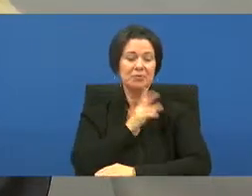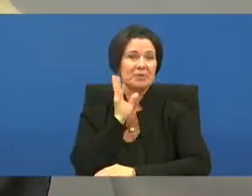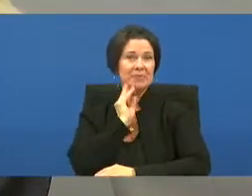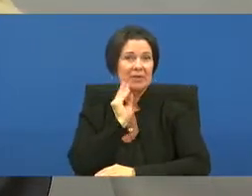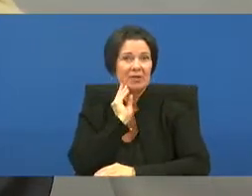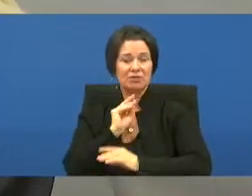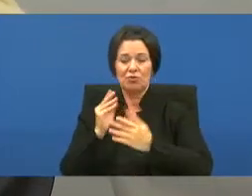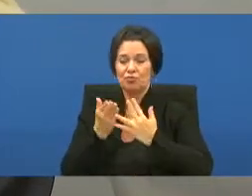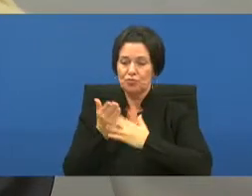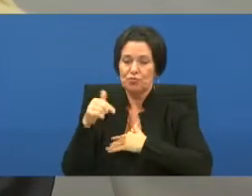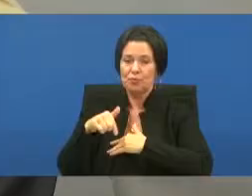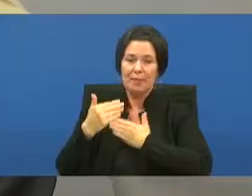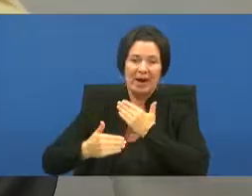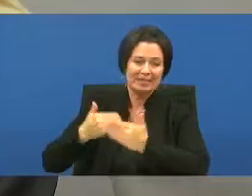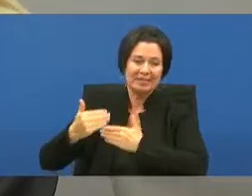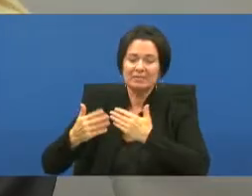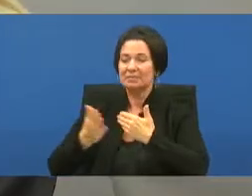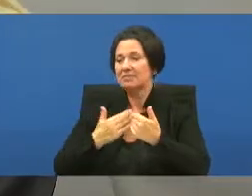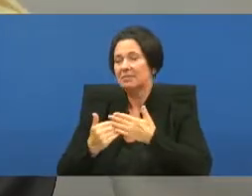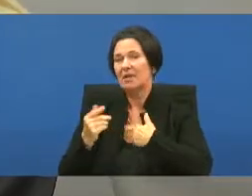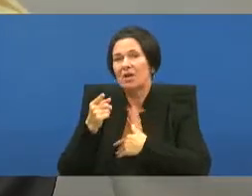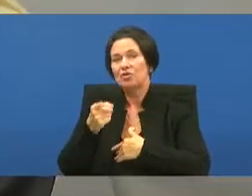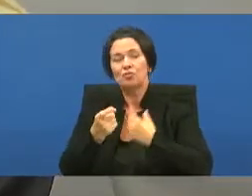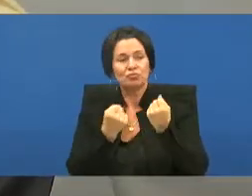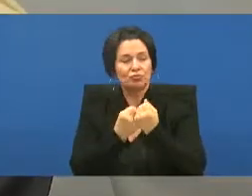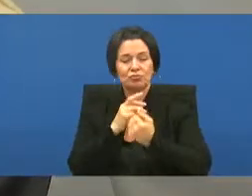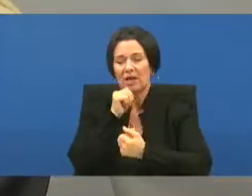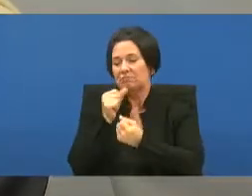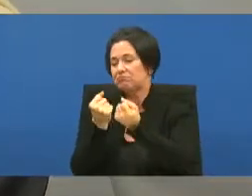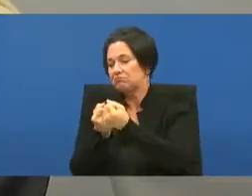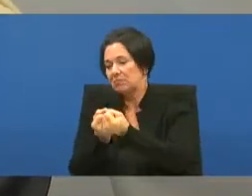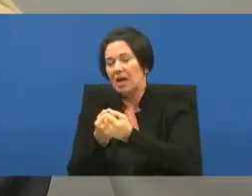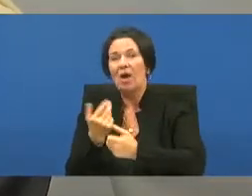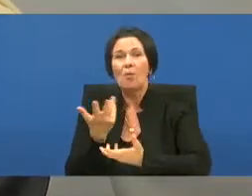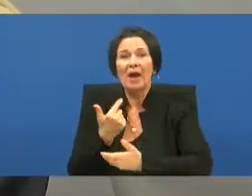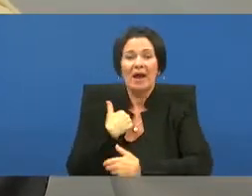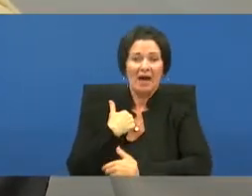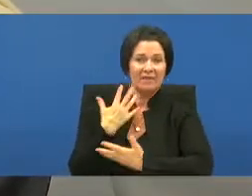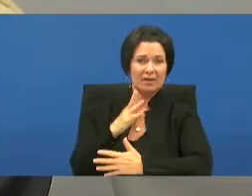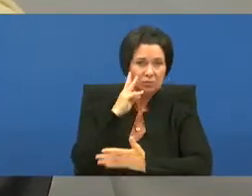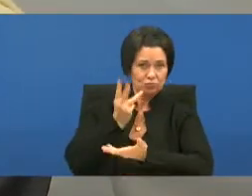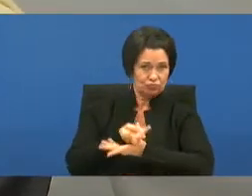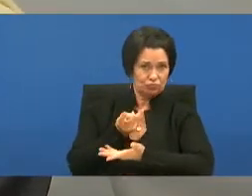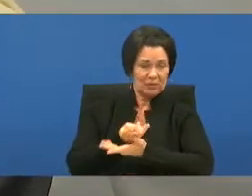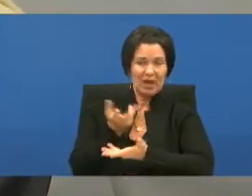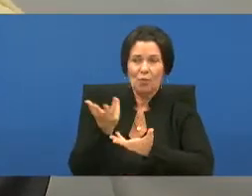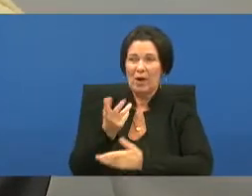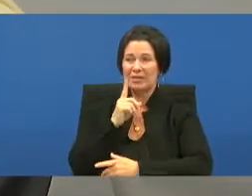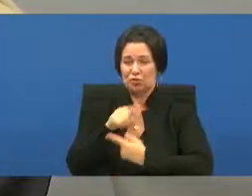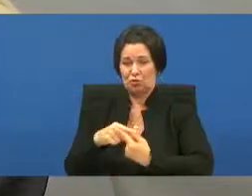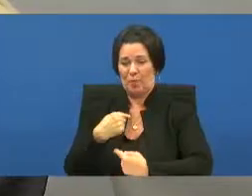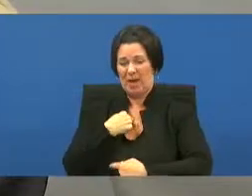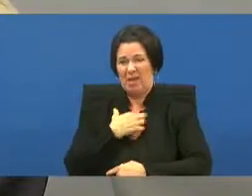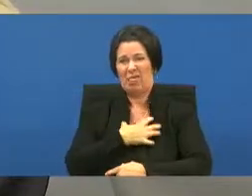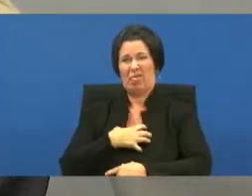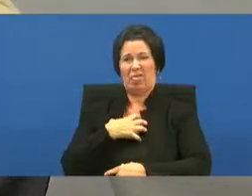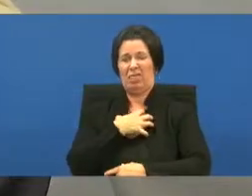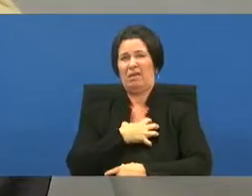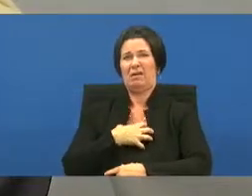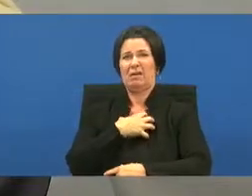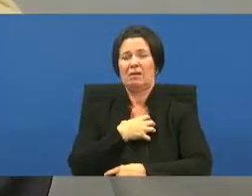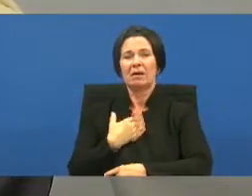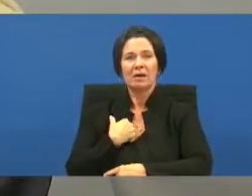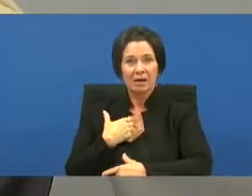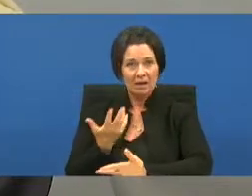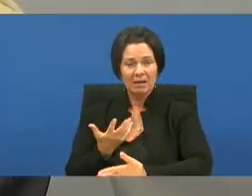entire process, regardless of whether you're for it or you're against it. What I've witnessed has been absolutely disgusting. I've been in meetings where